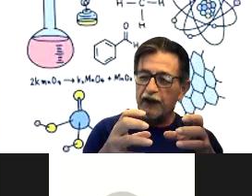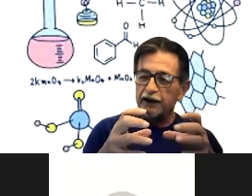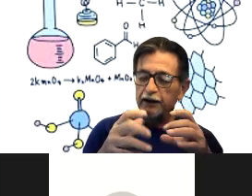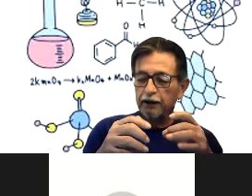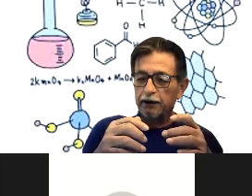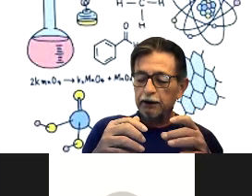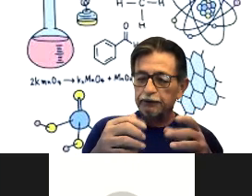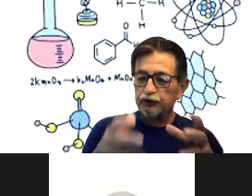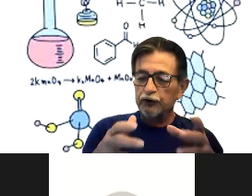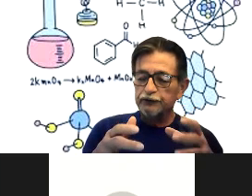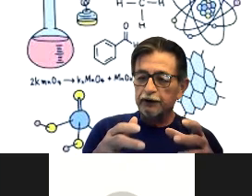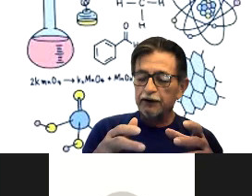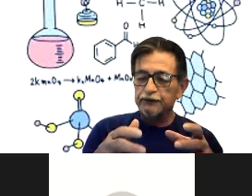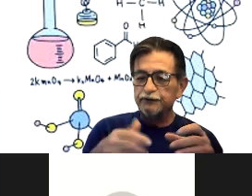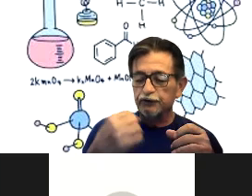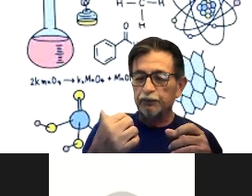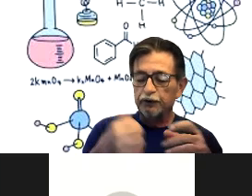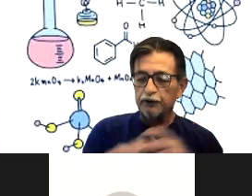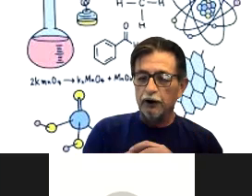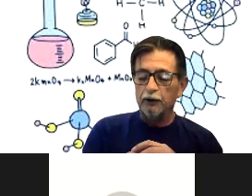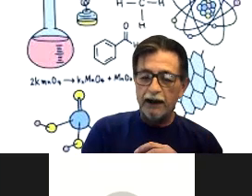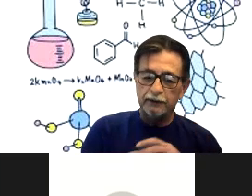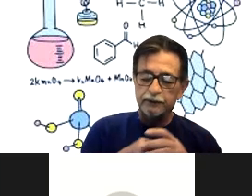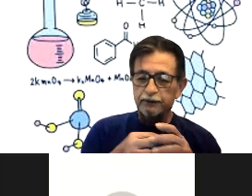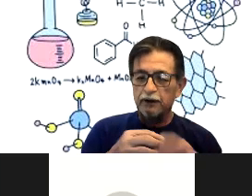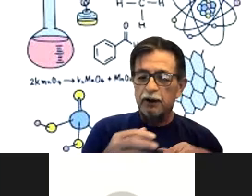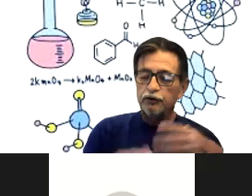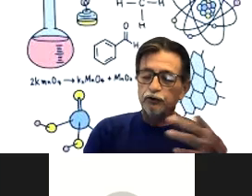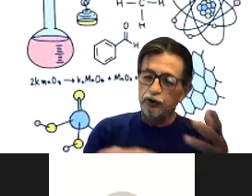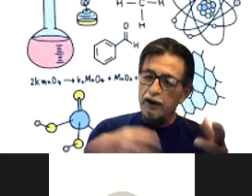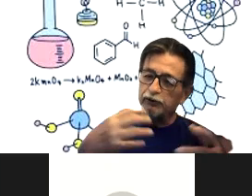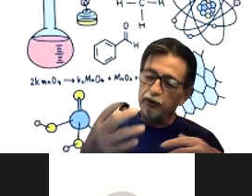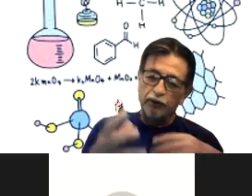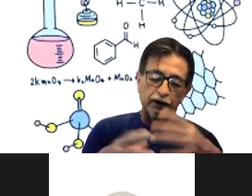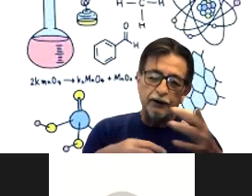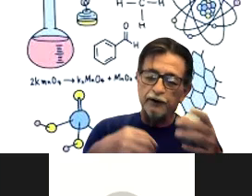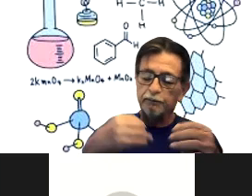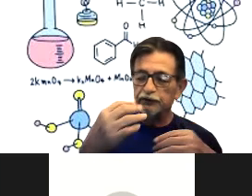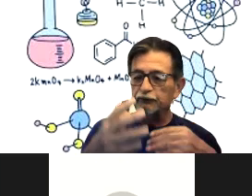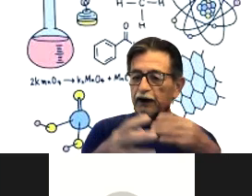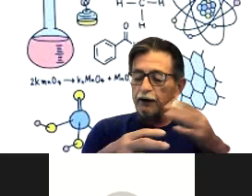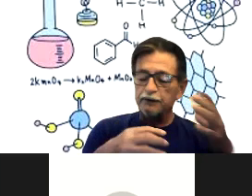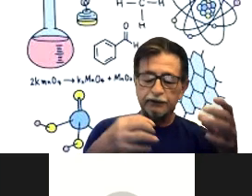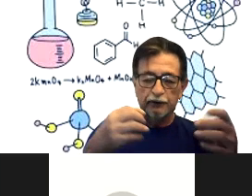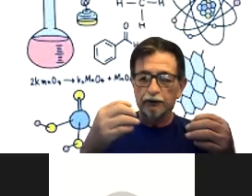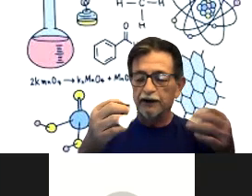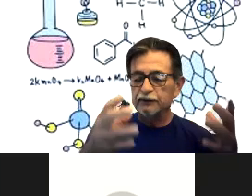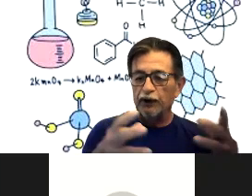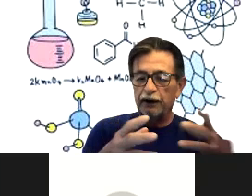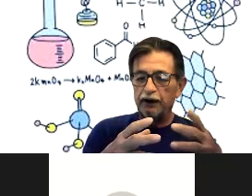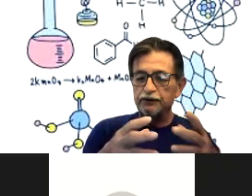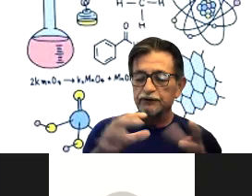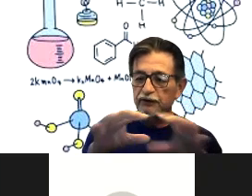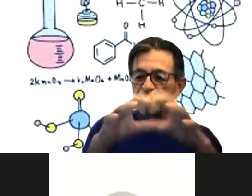Your thick detergent cleansers that you put in your automatic, you put in there emulsifiers and all